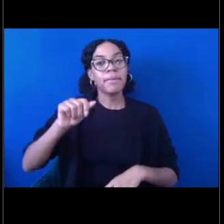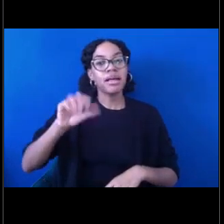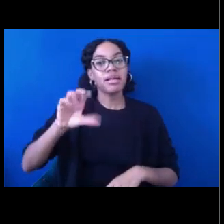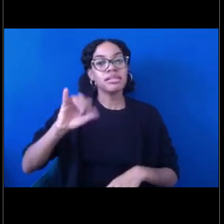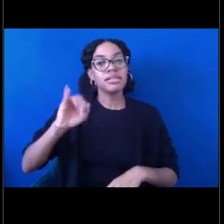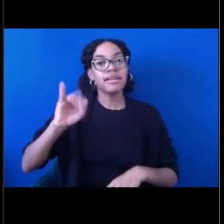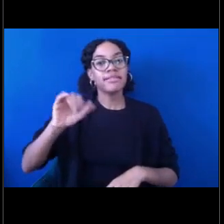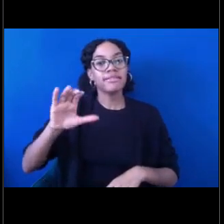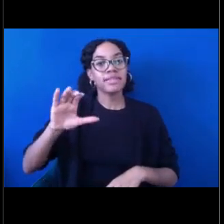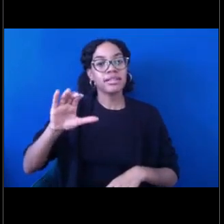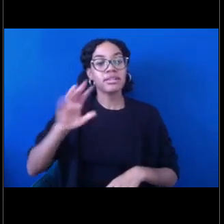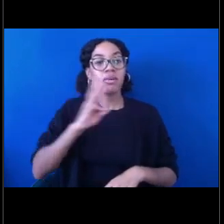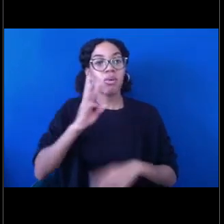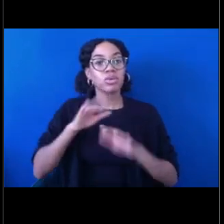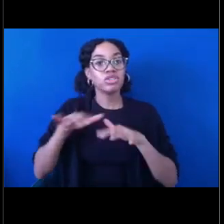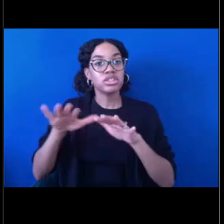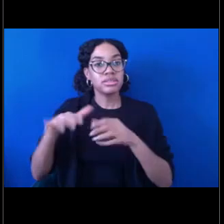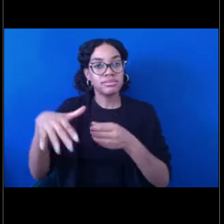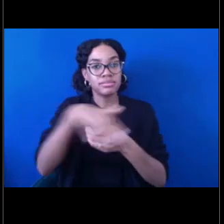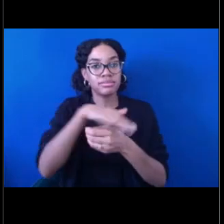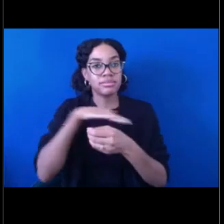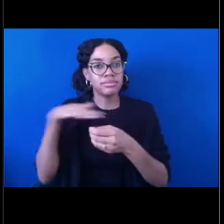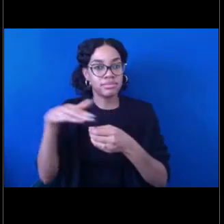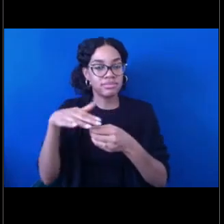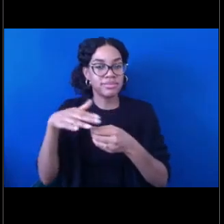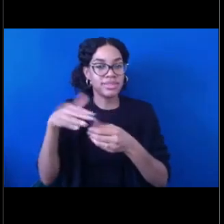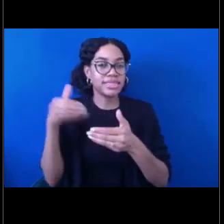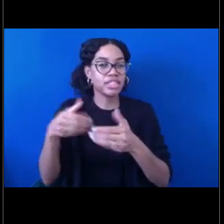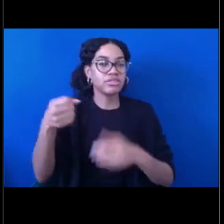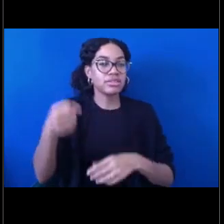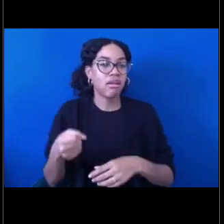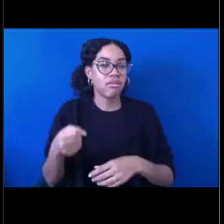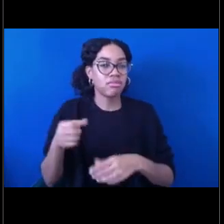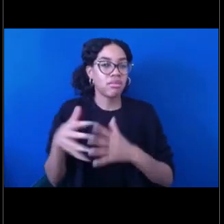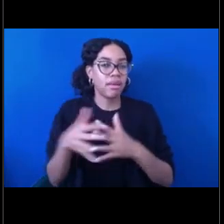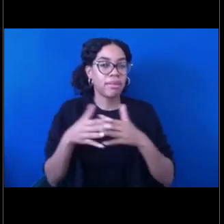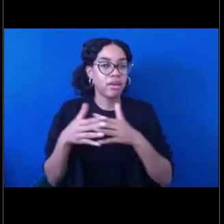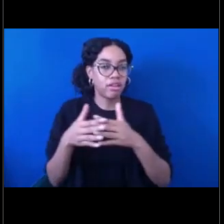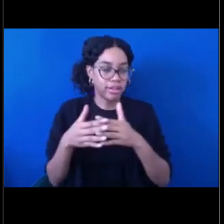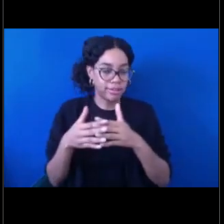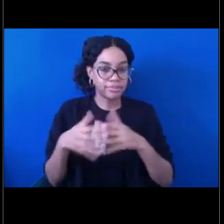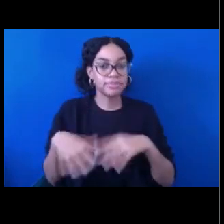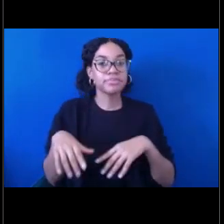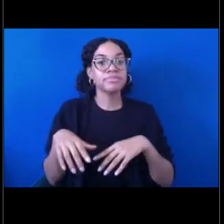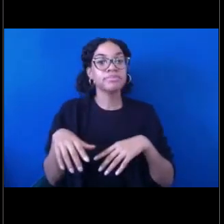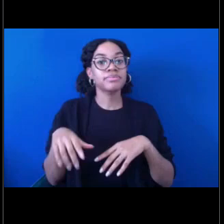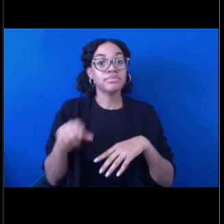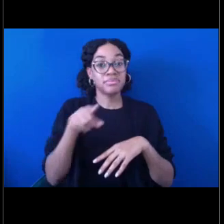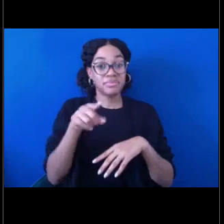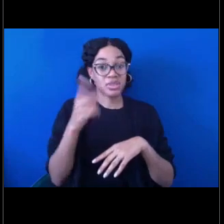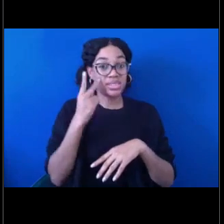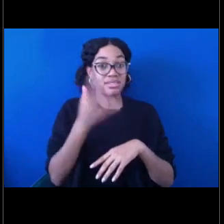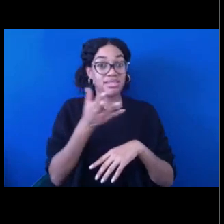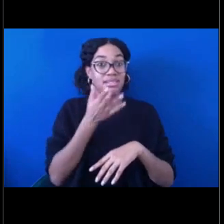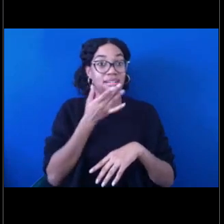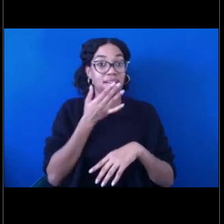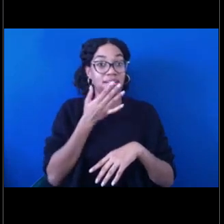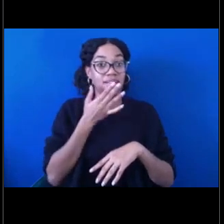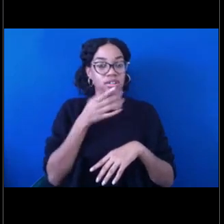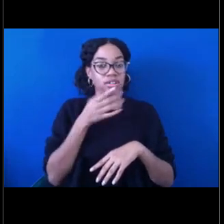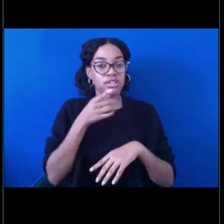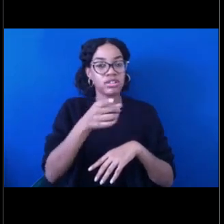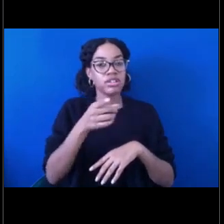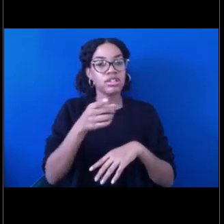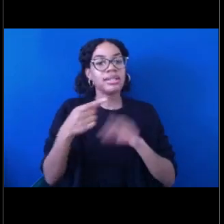of South America, near the equator. The colors on this map show you how far above or